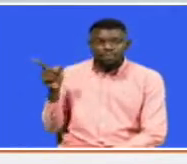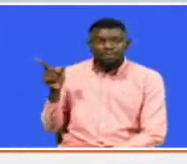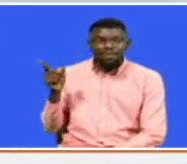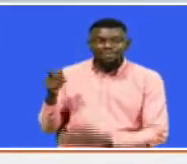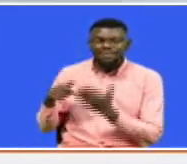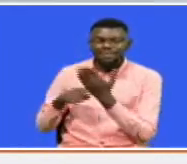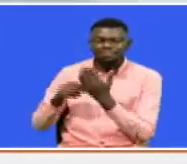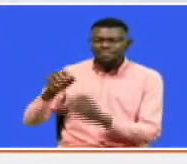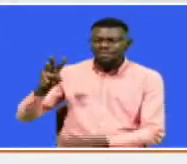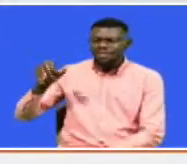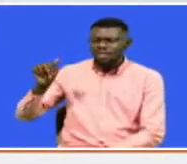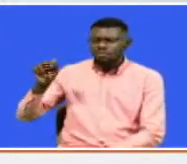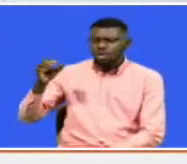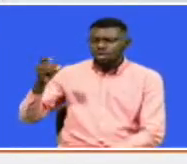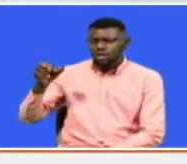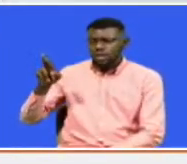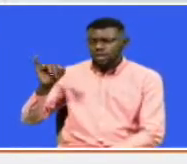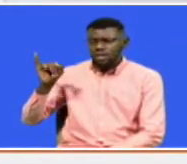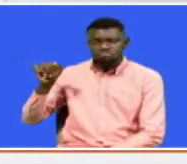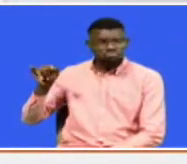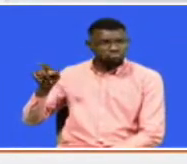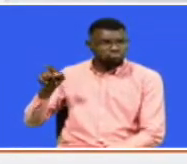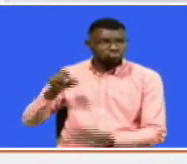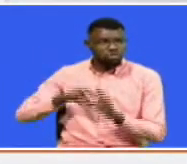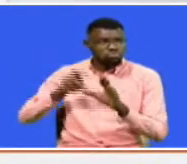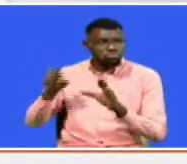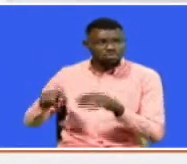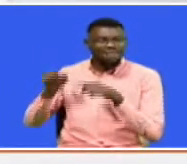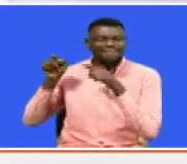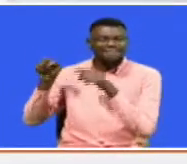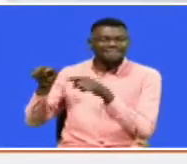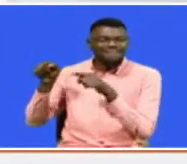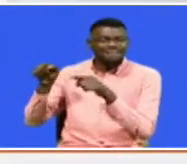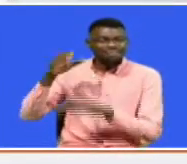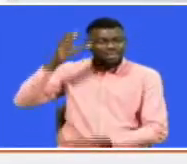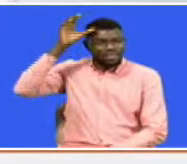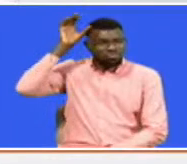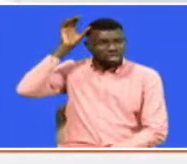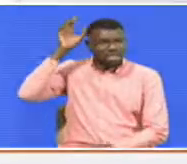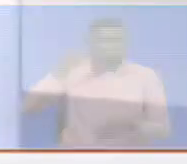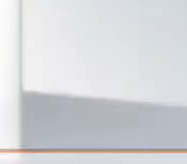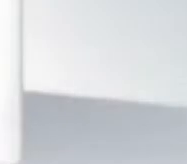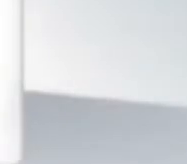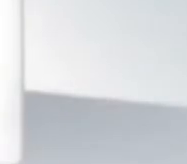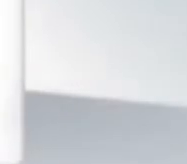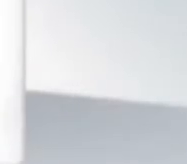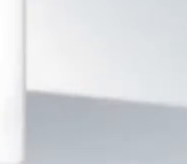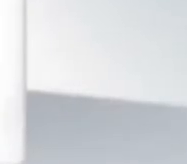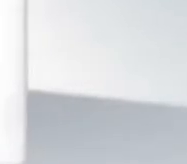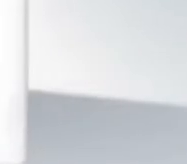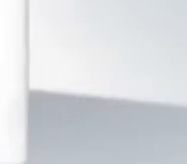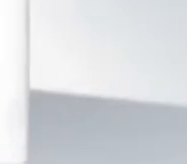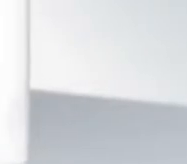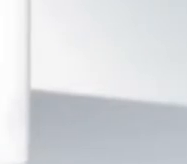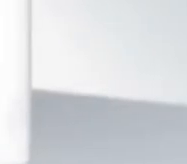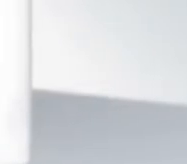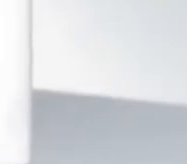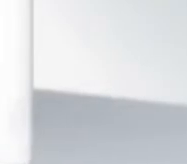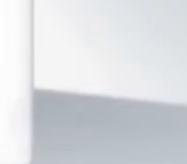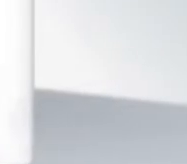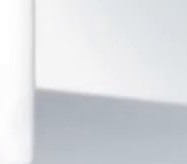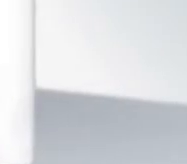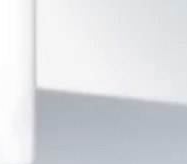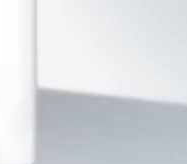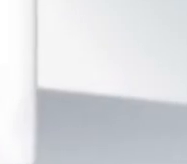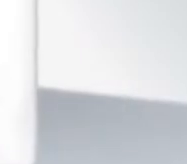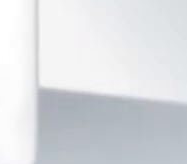Wanderi defended his action, accusing Chairman Wafula Chebukati of dictatorial mannerism and devoid of principles